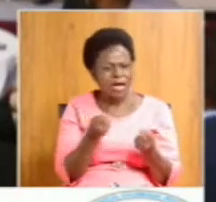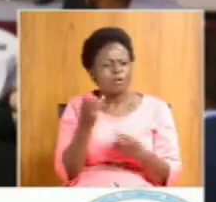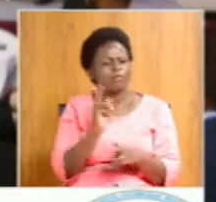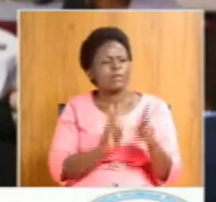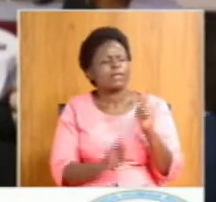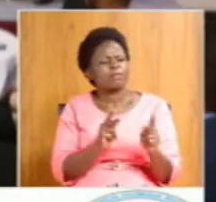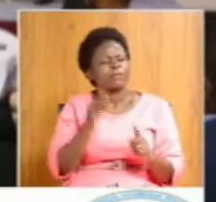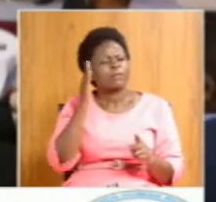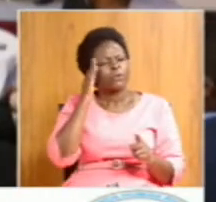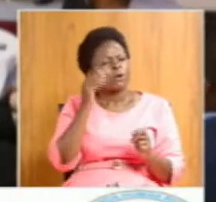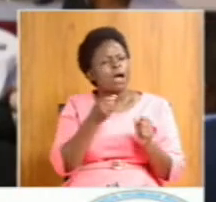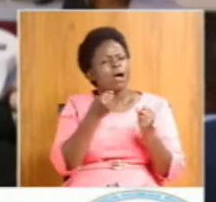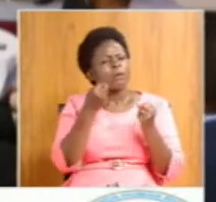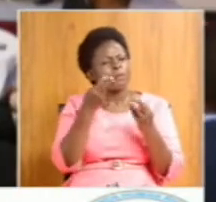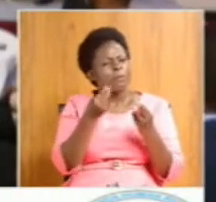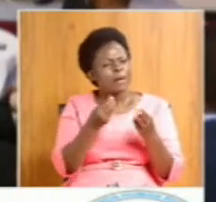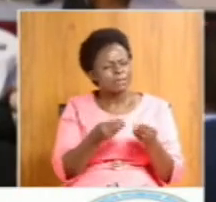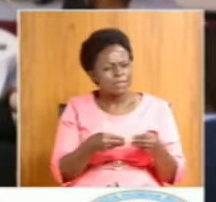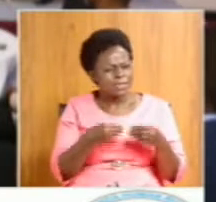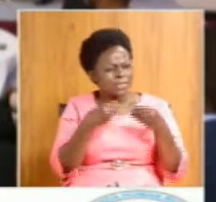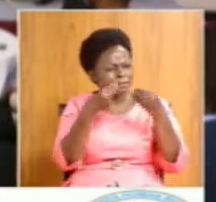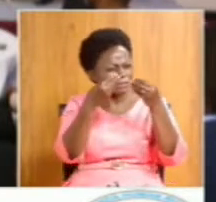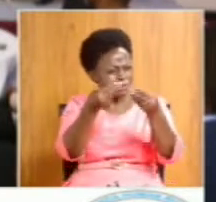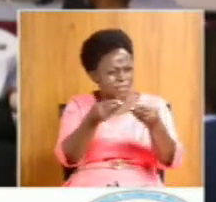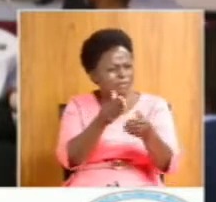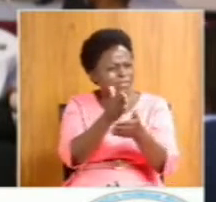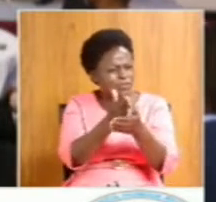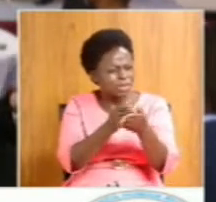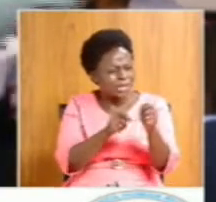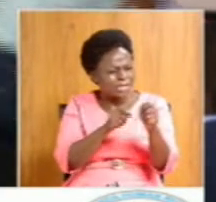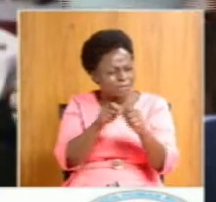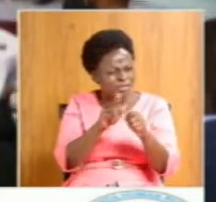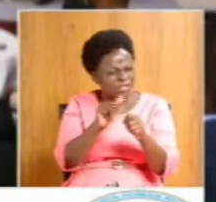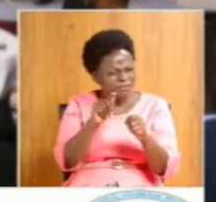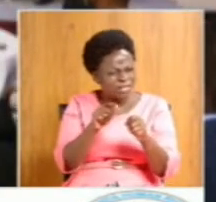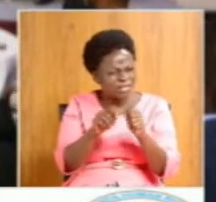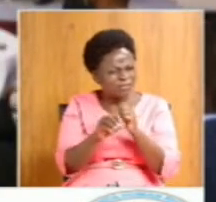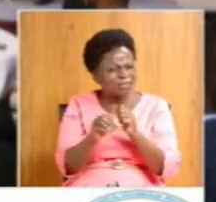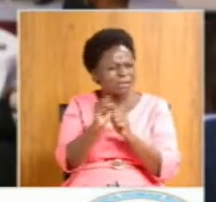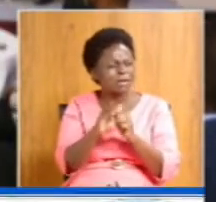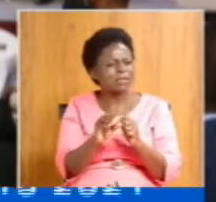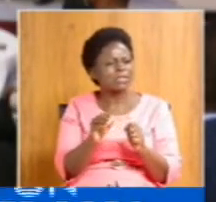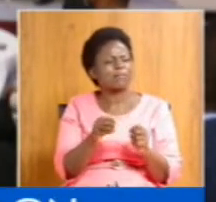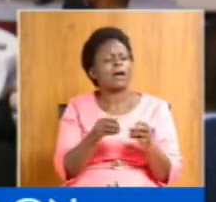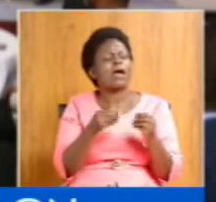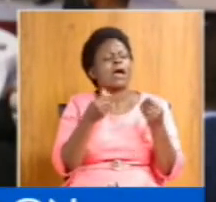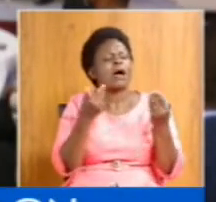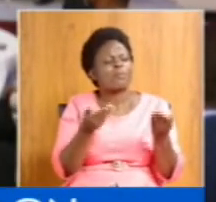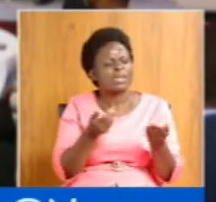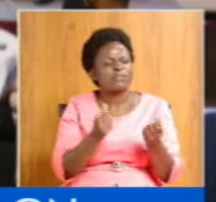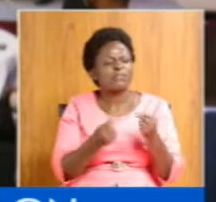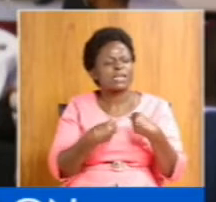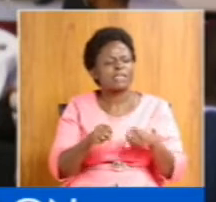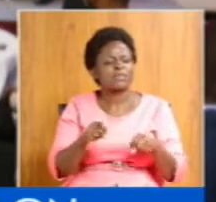people know how much money has been brought to a certain administrative unit like a sub-county? For what activity? If you don't know how much money has been brought